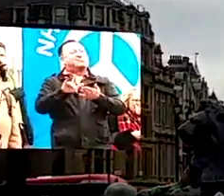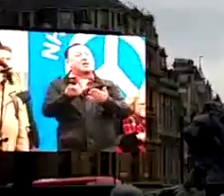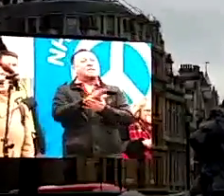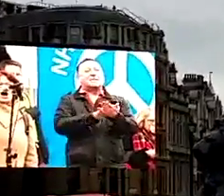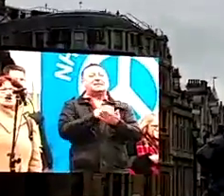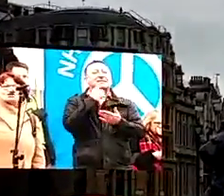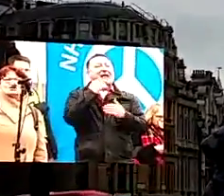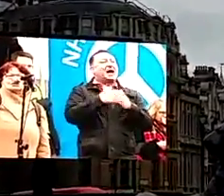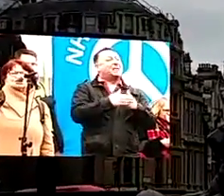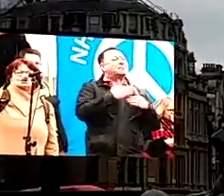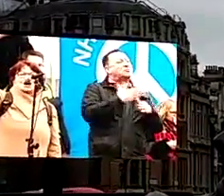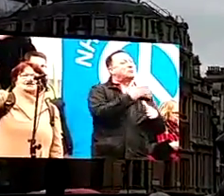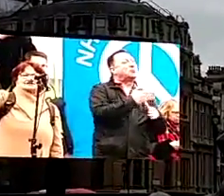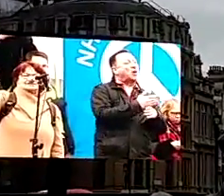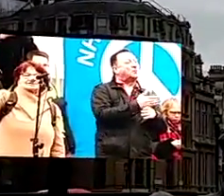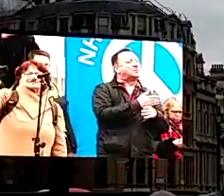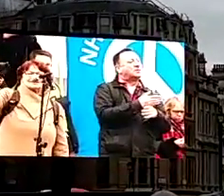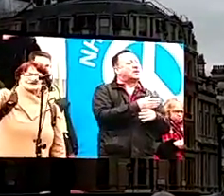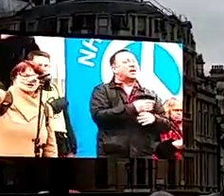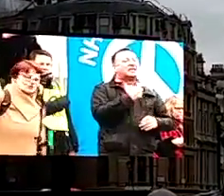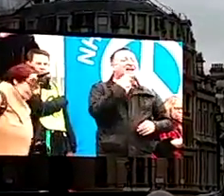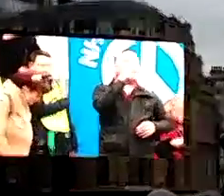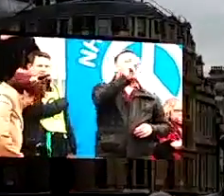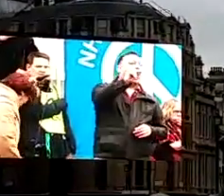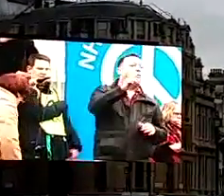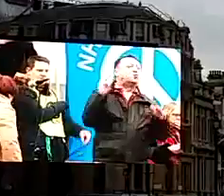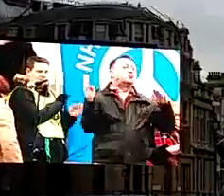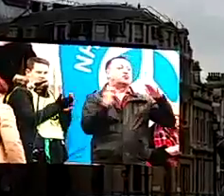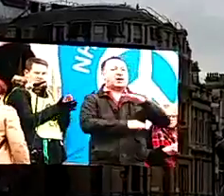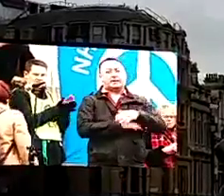on saying no to Trident. Thank you.